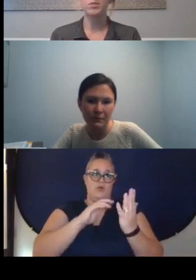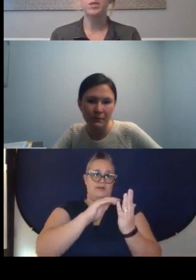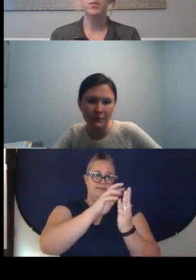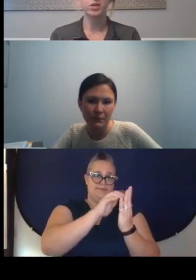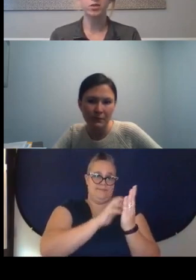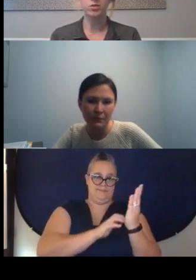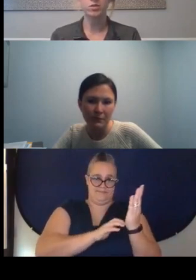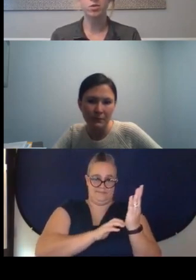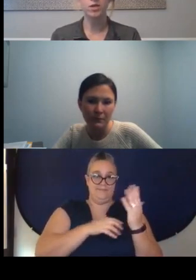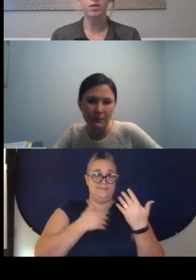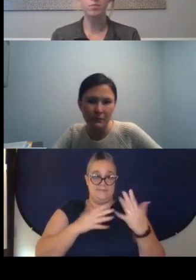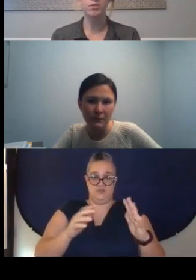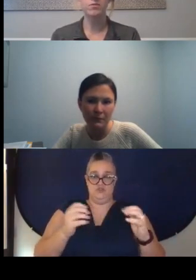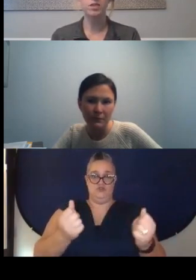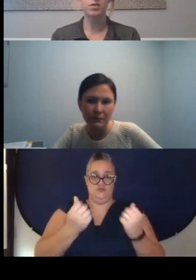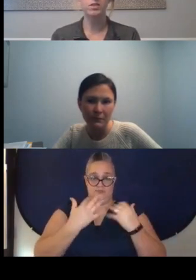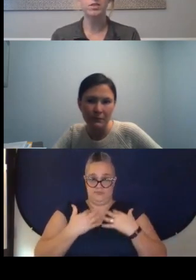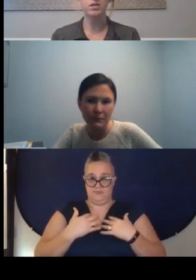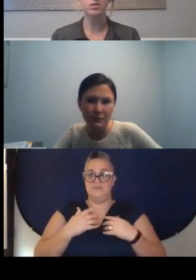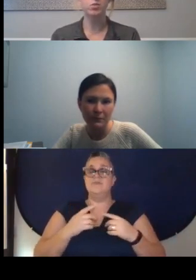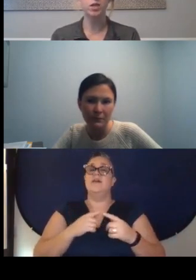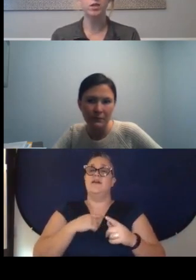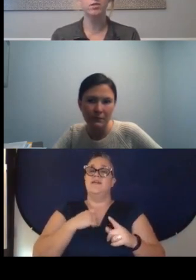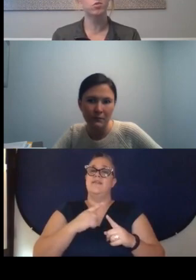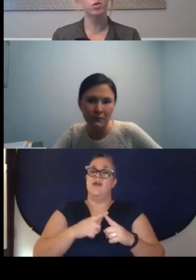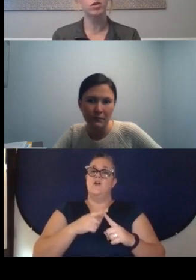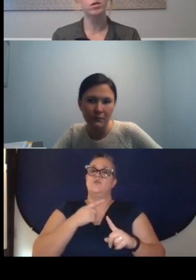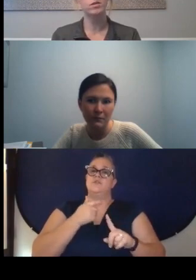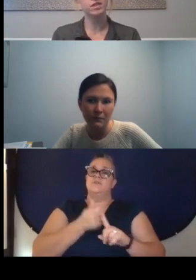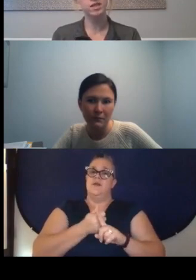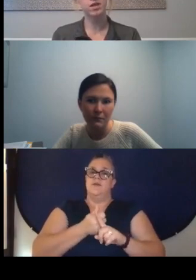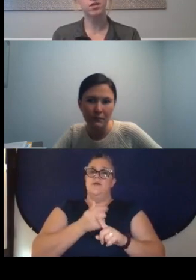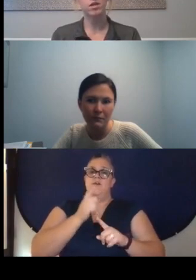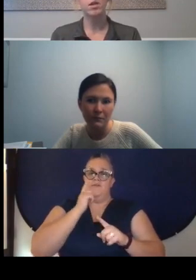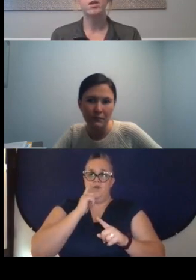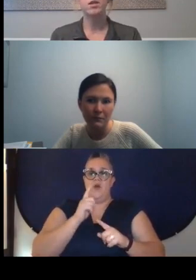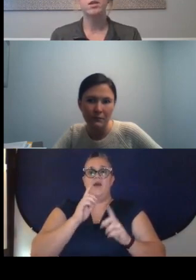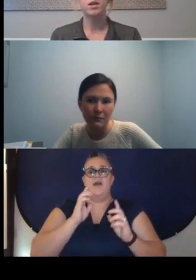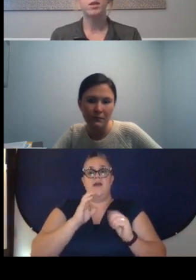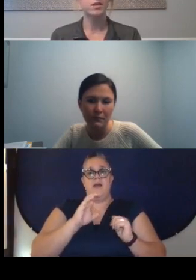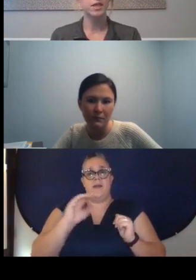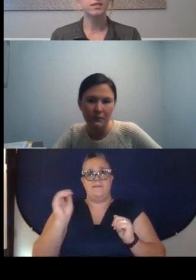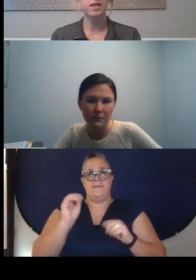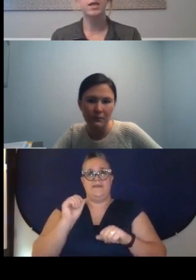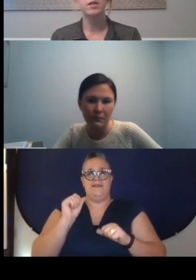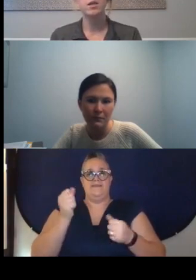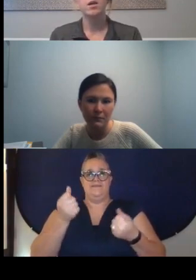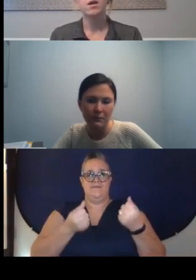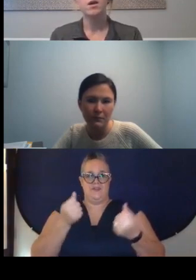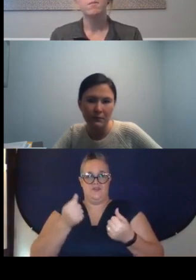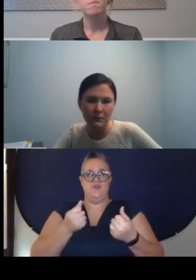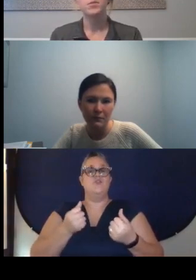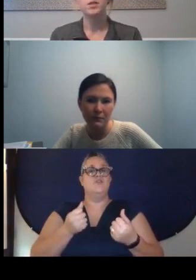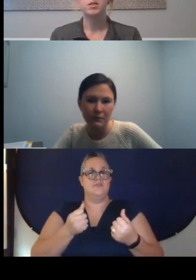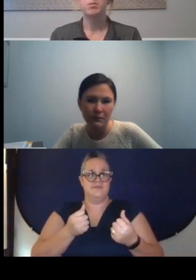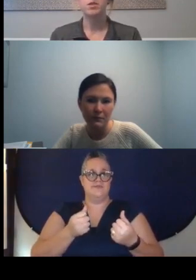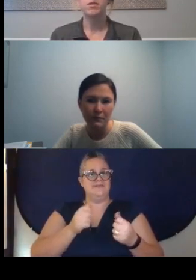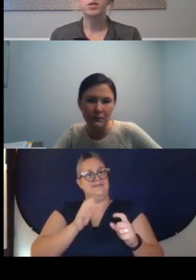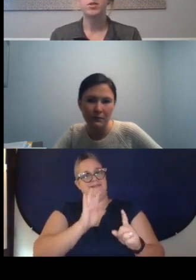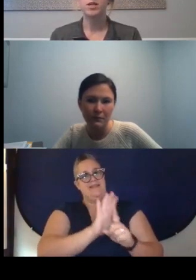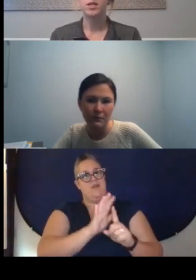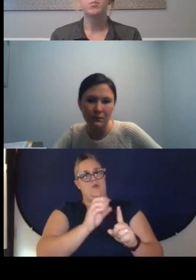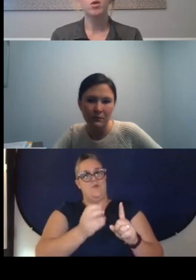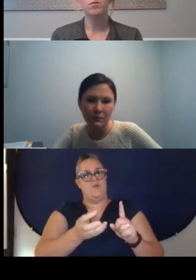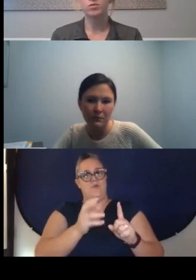their company vehicle. So that company vehicle is theirs. We'll get into more detail in, I think, the next slide. But this